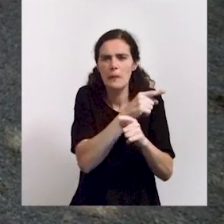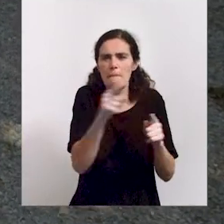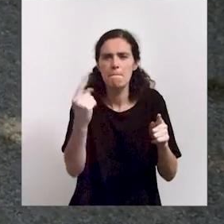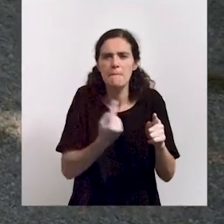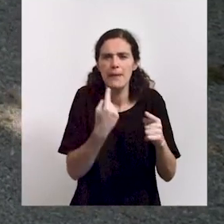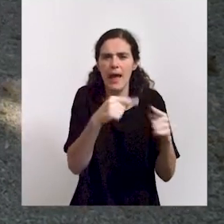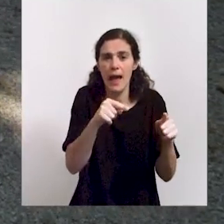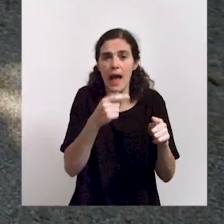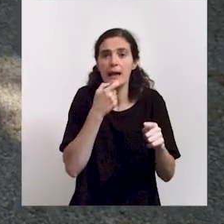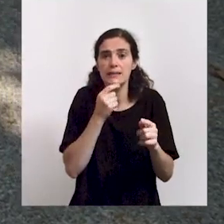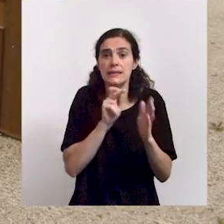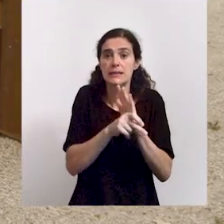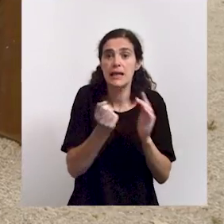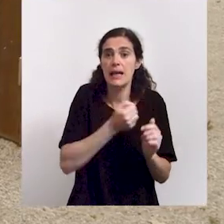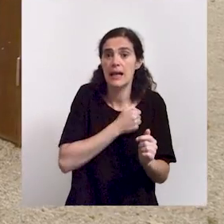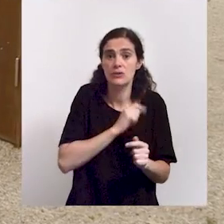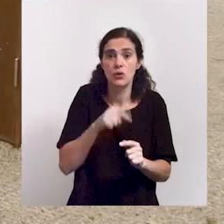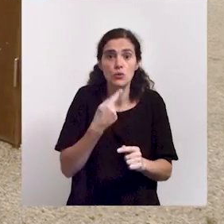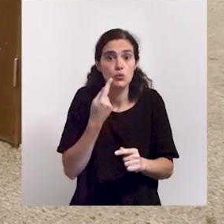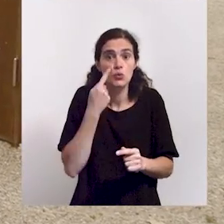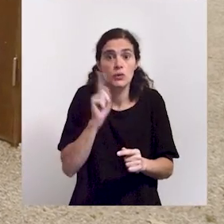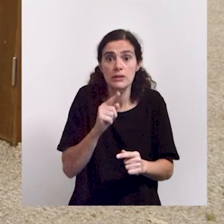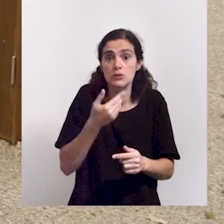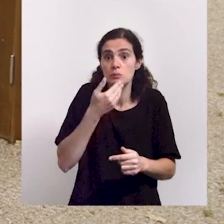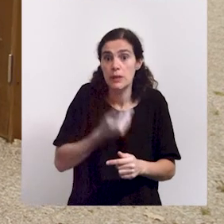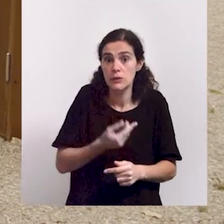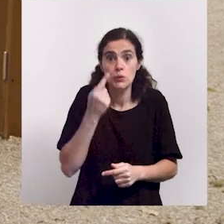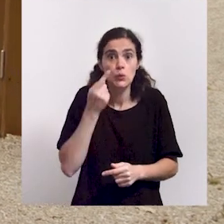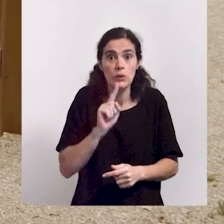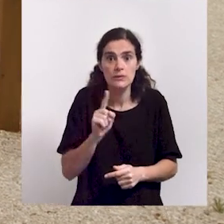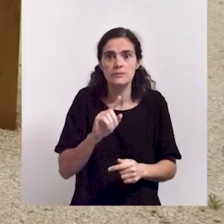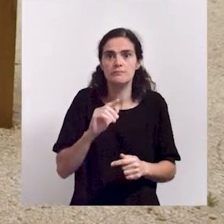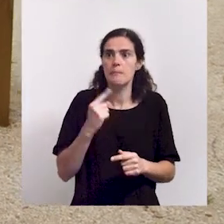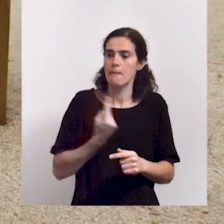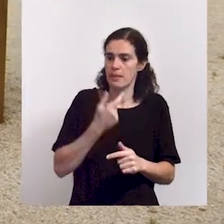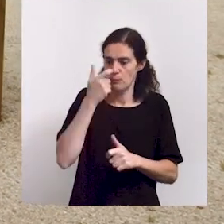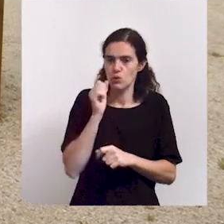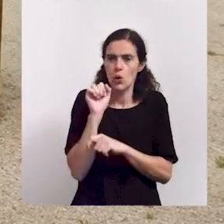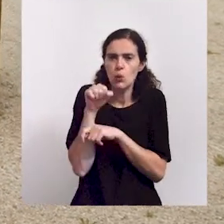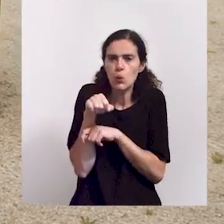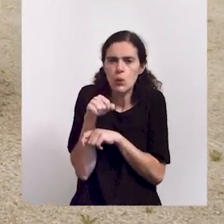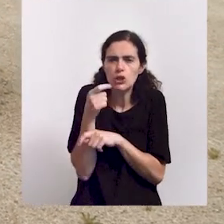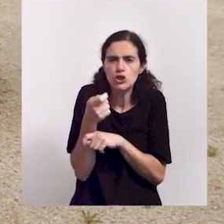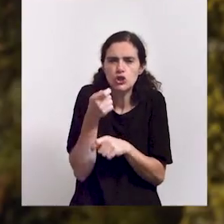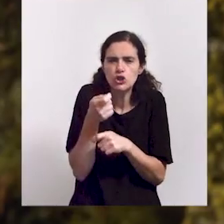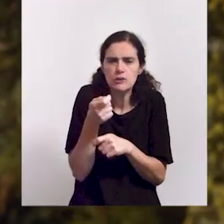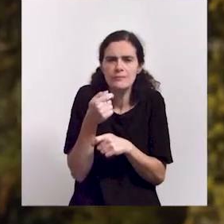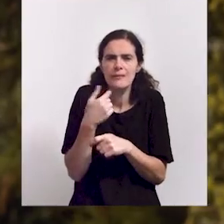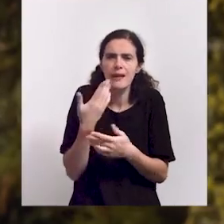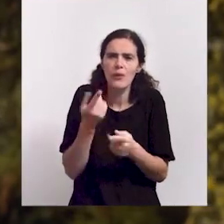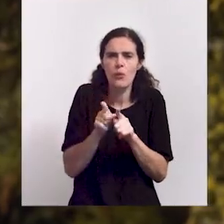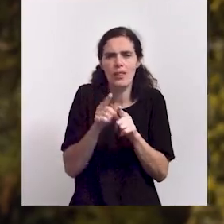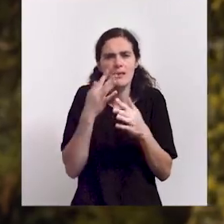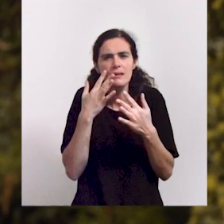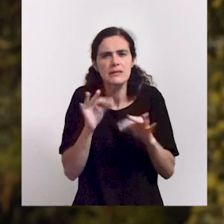know. By lowering yourself a little bit, by being humble, you are open to receive new